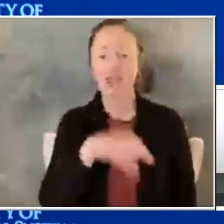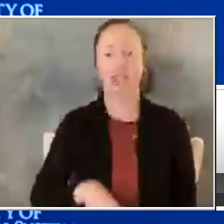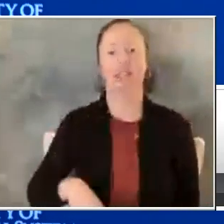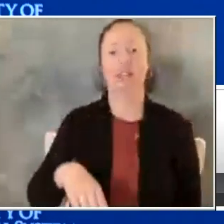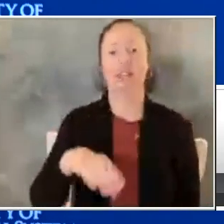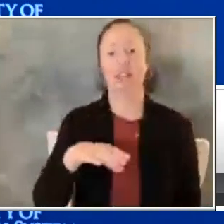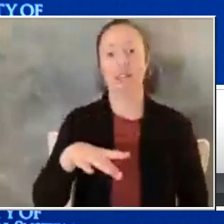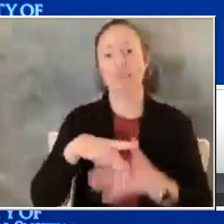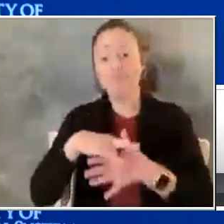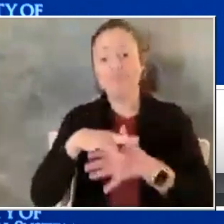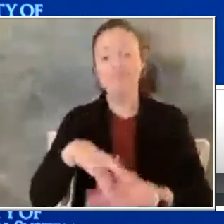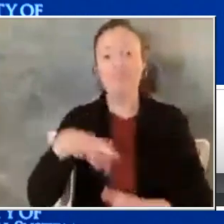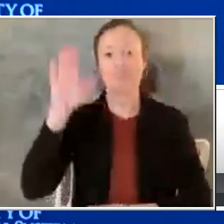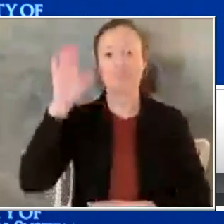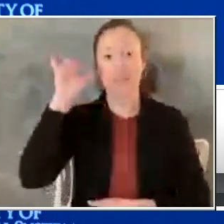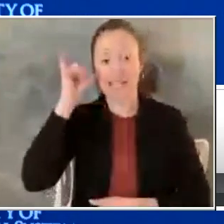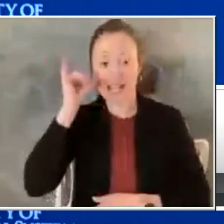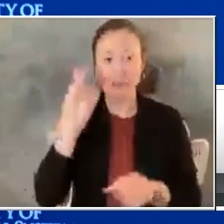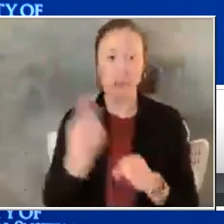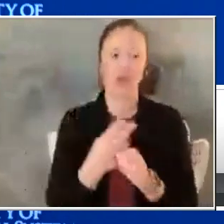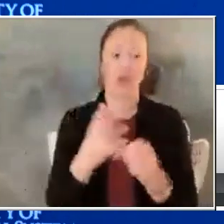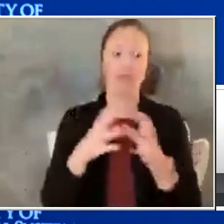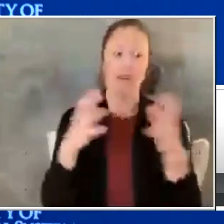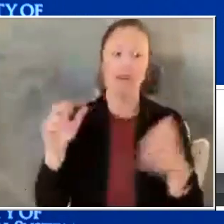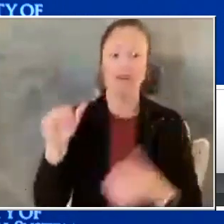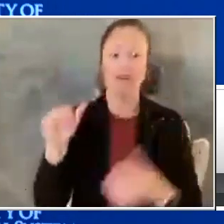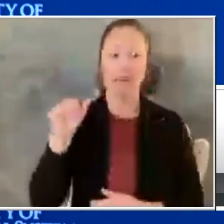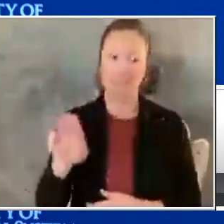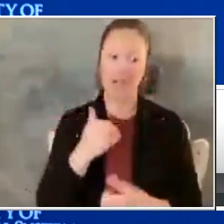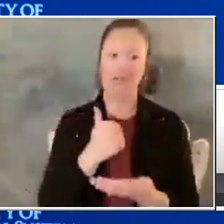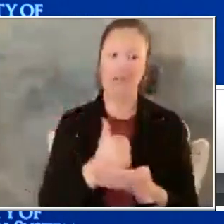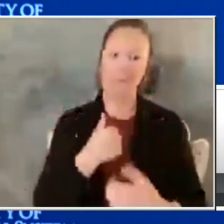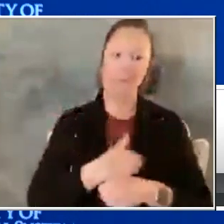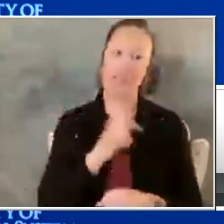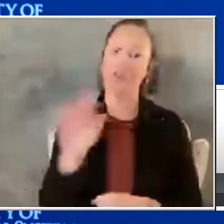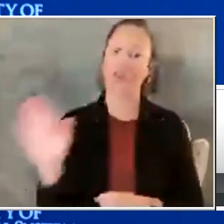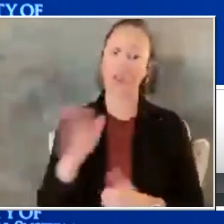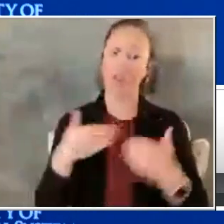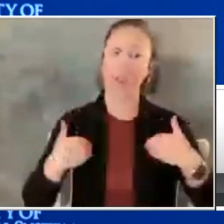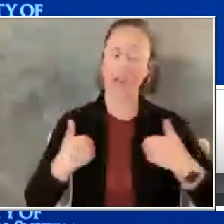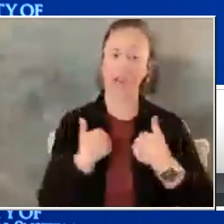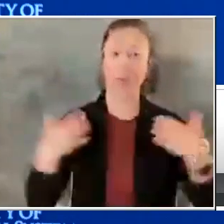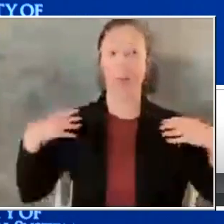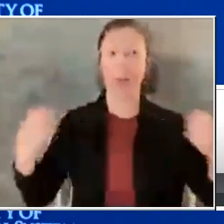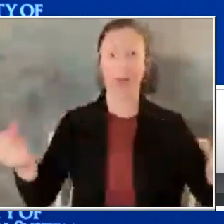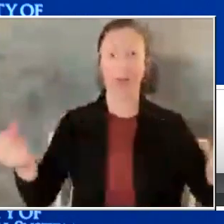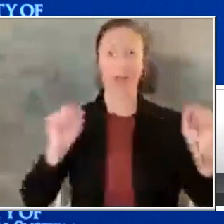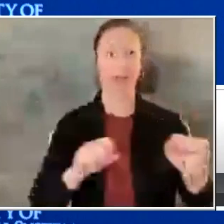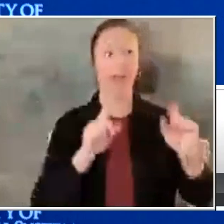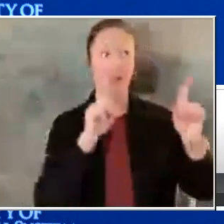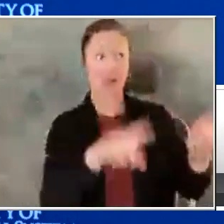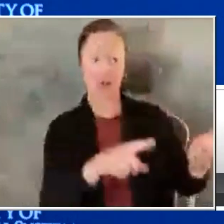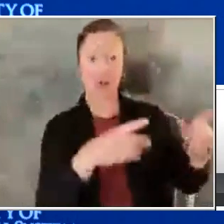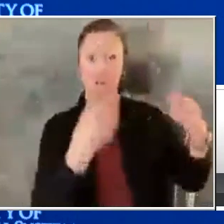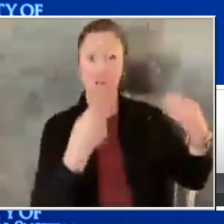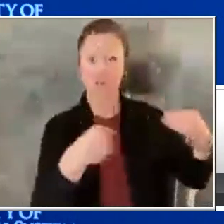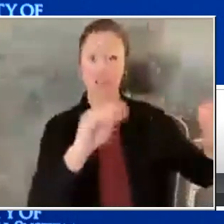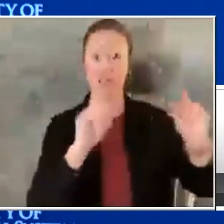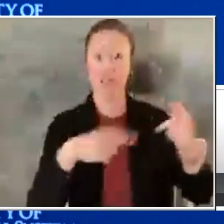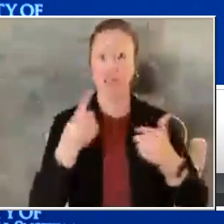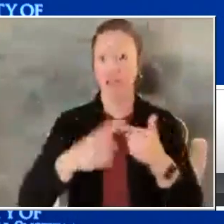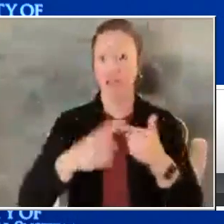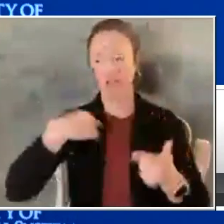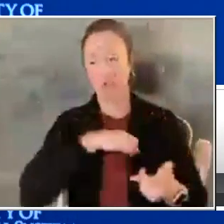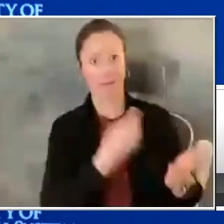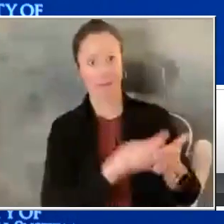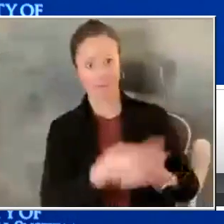farms, use a lot of antibiotics to help keep their animals healthy so that they can go to market and, of course, end up on our plate. Well, that also puts